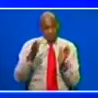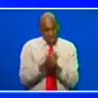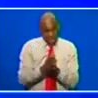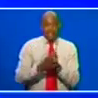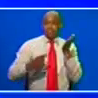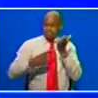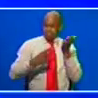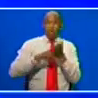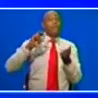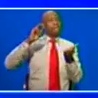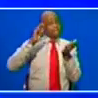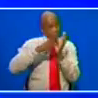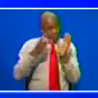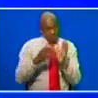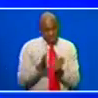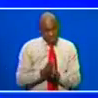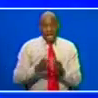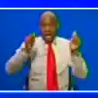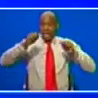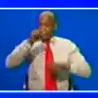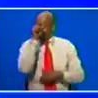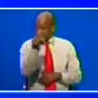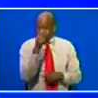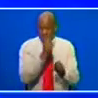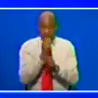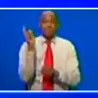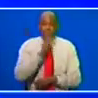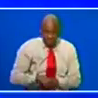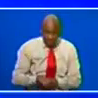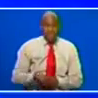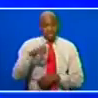electrical projects. Under the agreement, this will be done under a profit share agreement on a